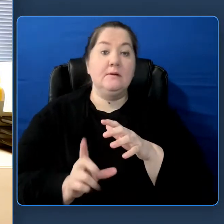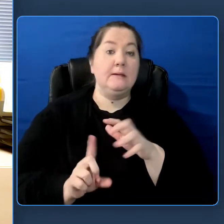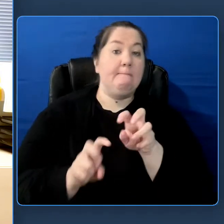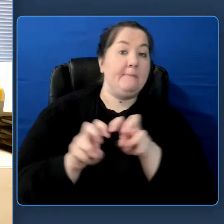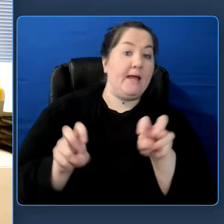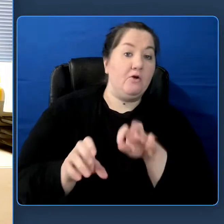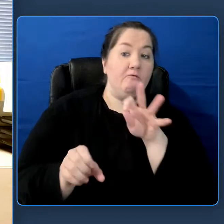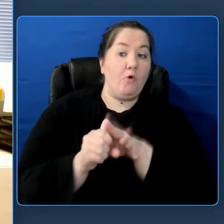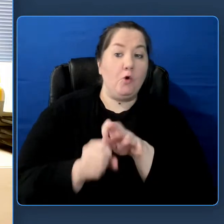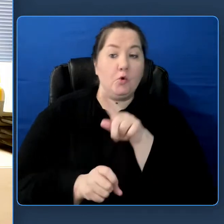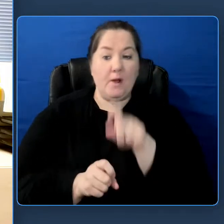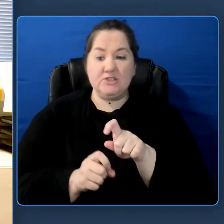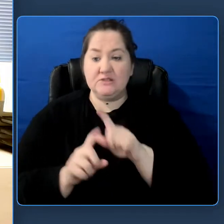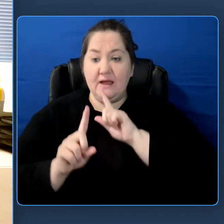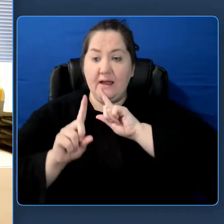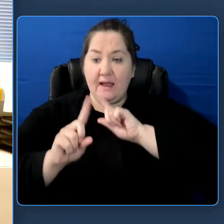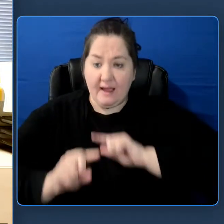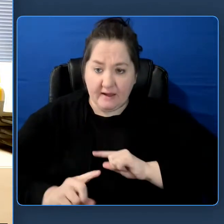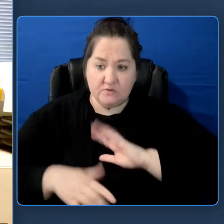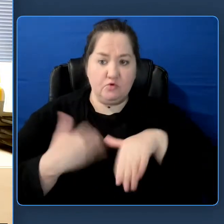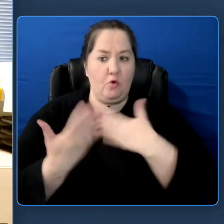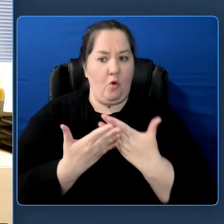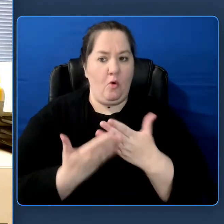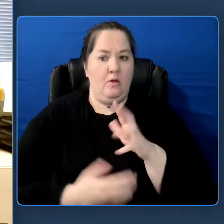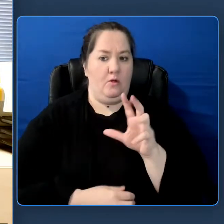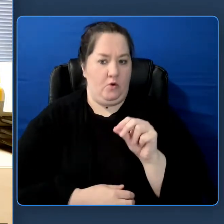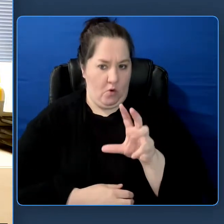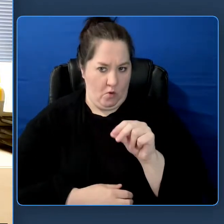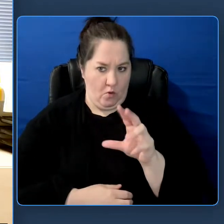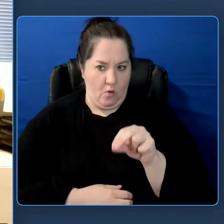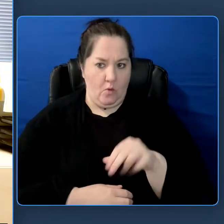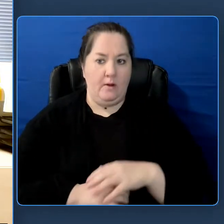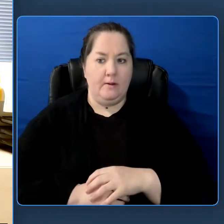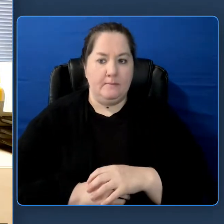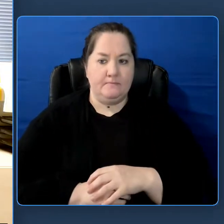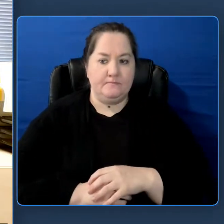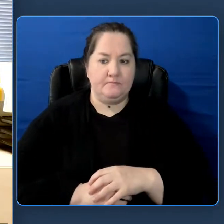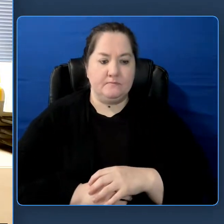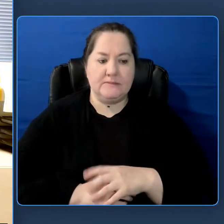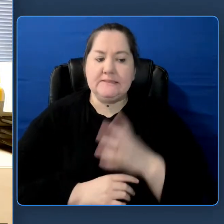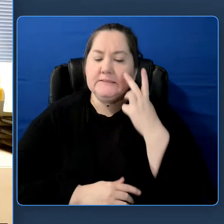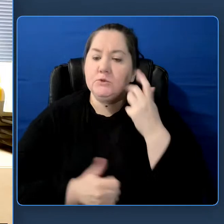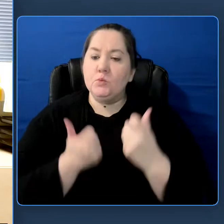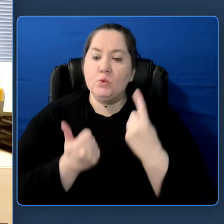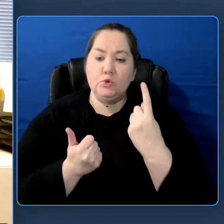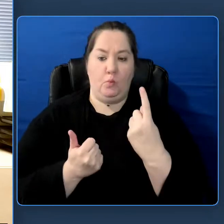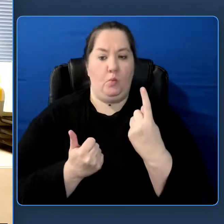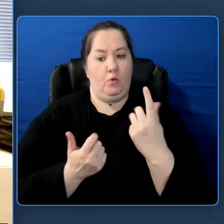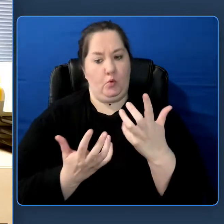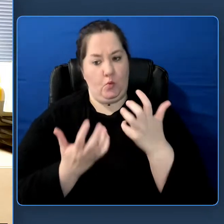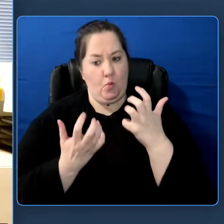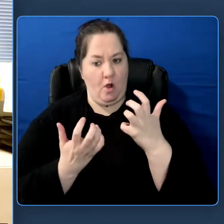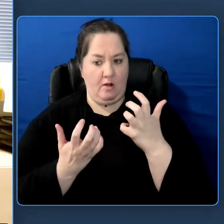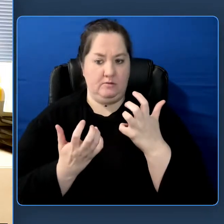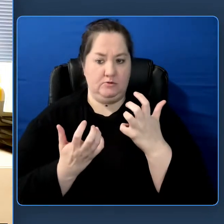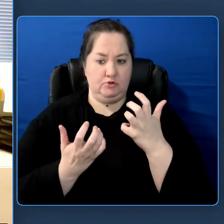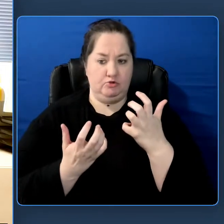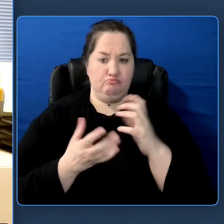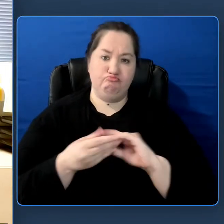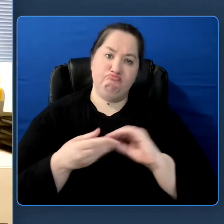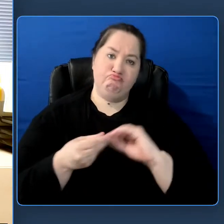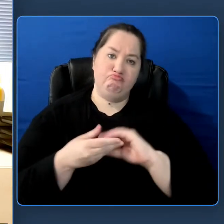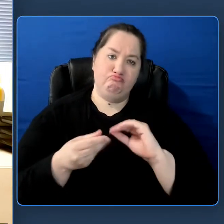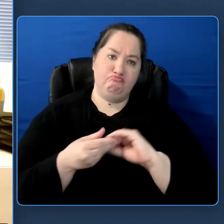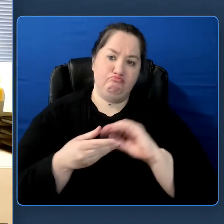questions. We probably will not get through everything. Let's see which ones you want to hear us